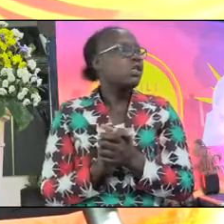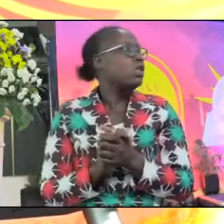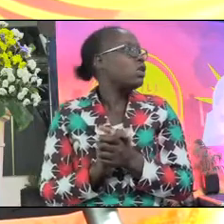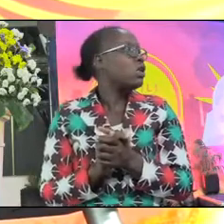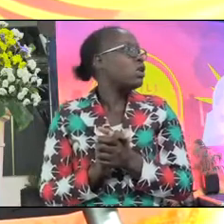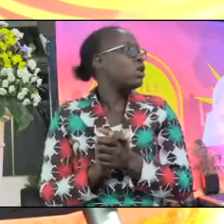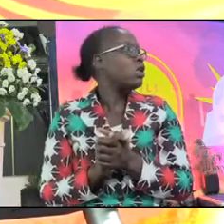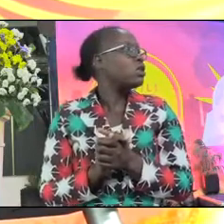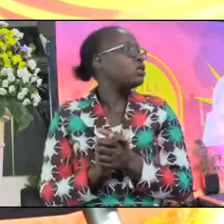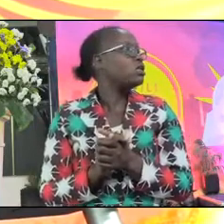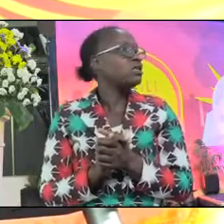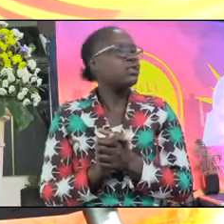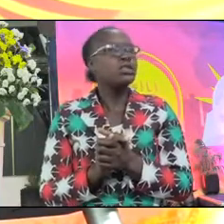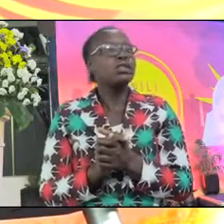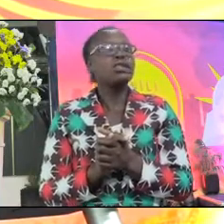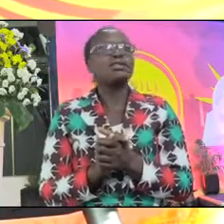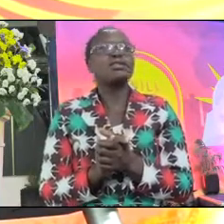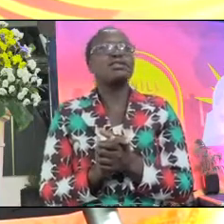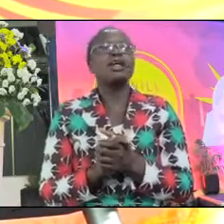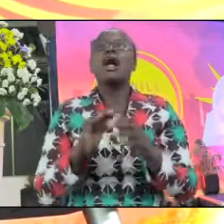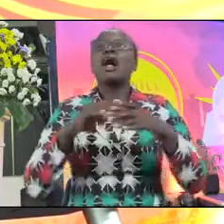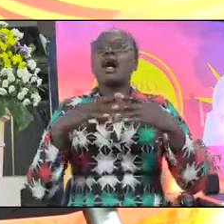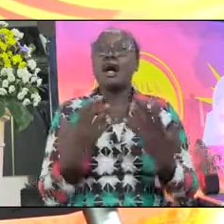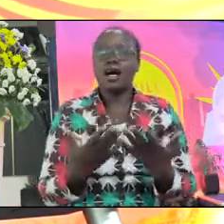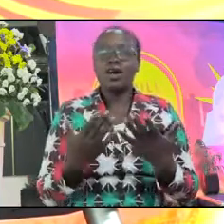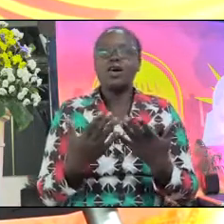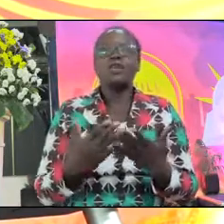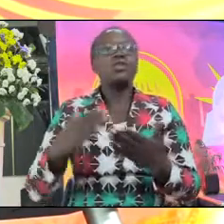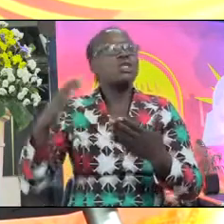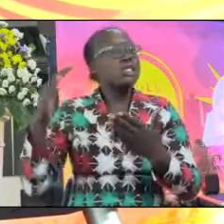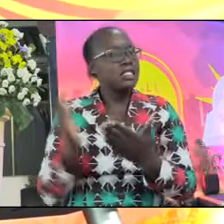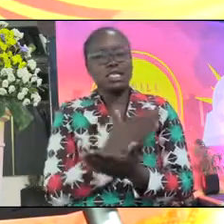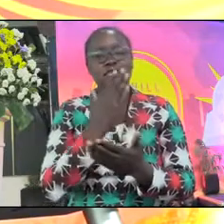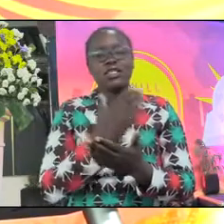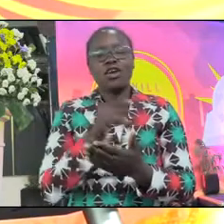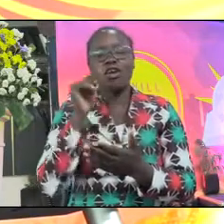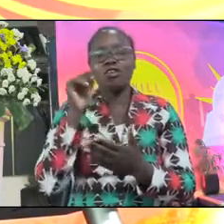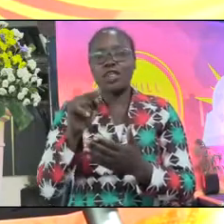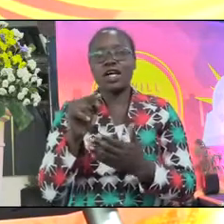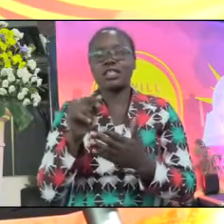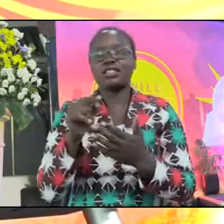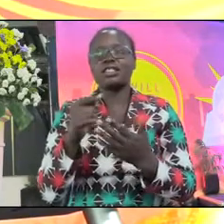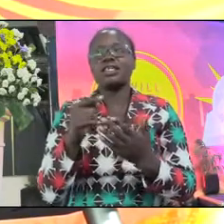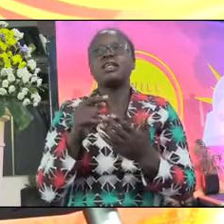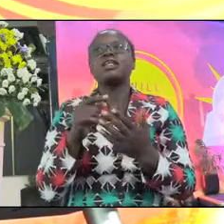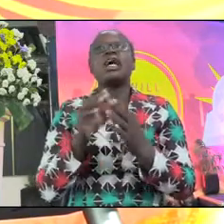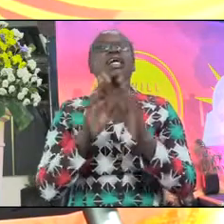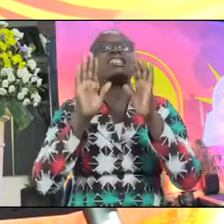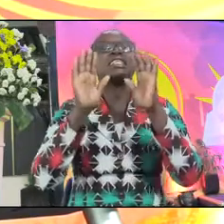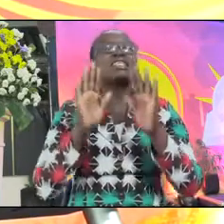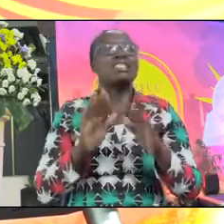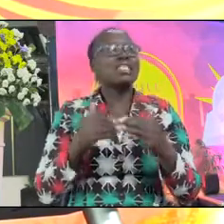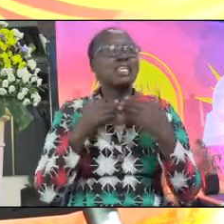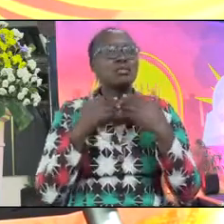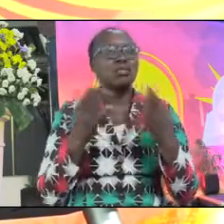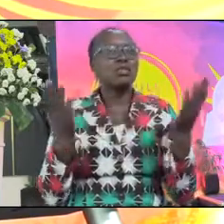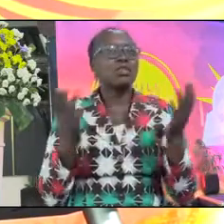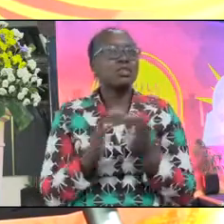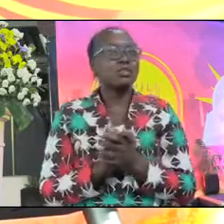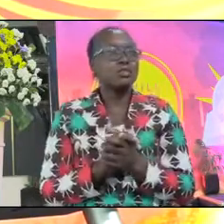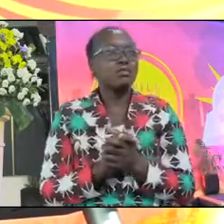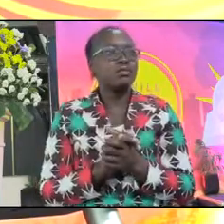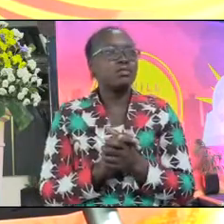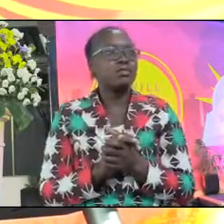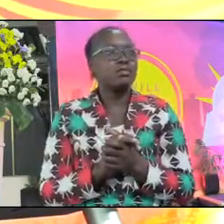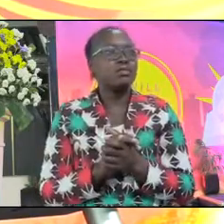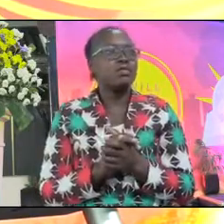Talk to me like you talk to your wife when you're shouting to them. How to get rid of unnecessary. I like the way that sounds.